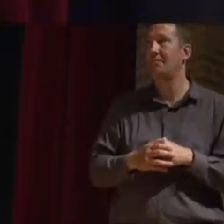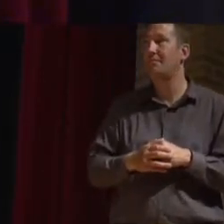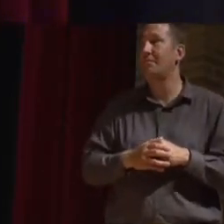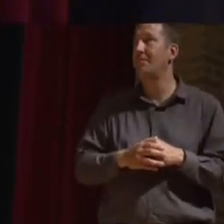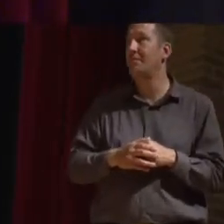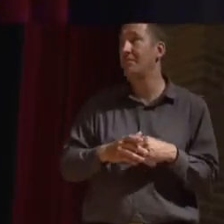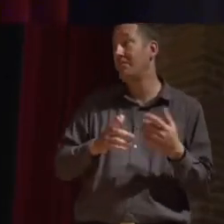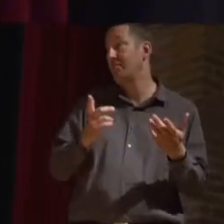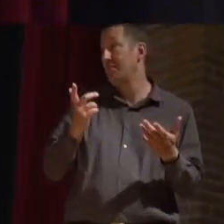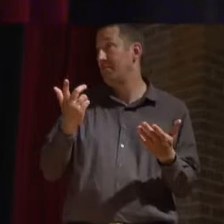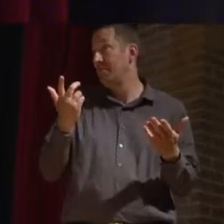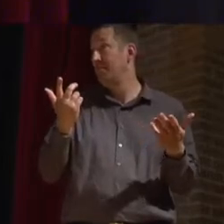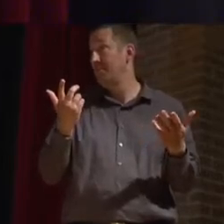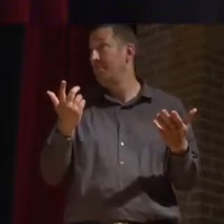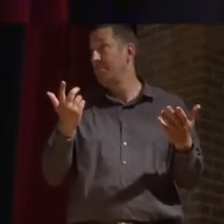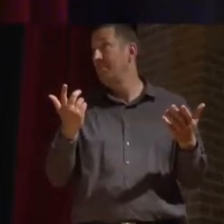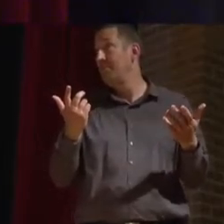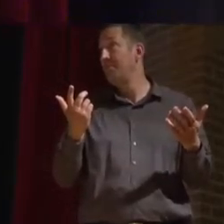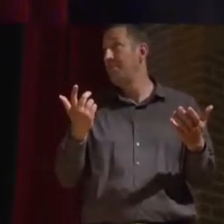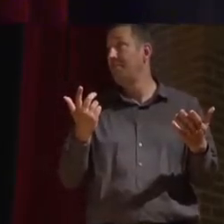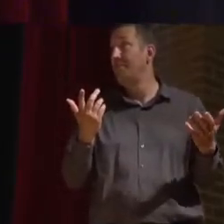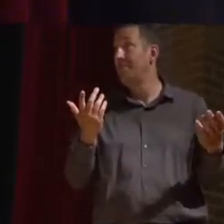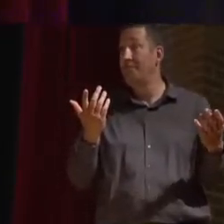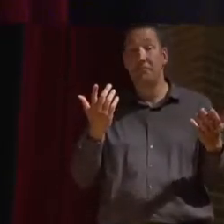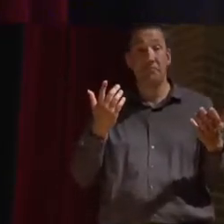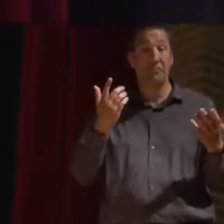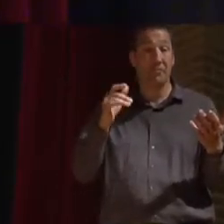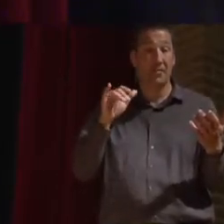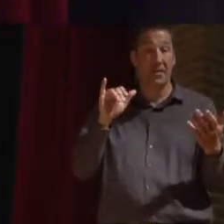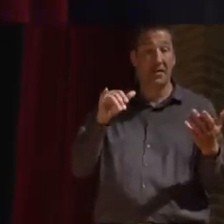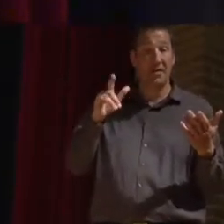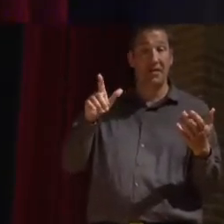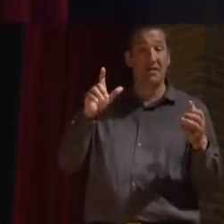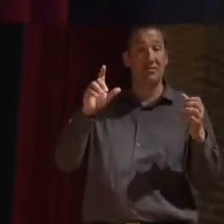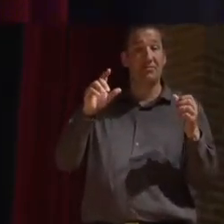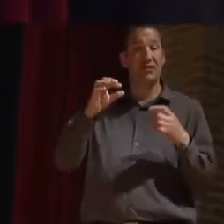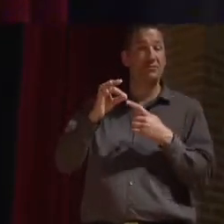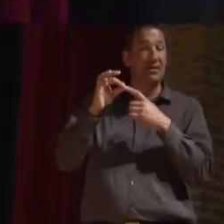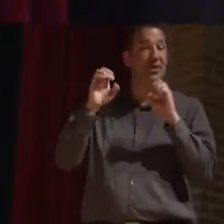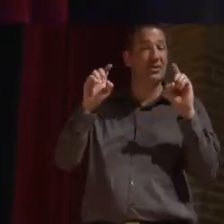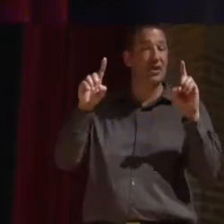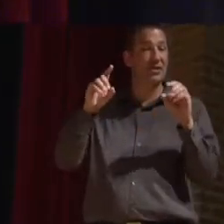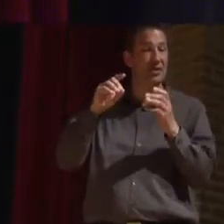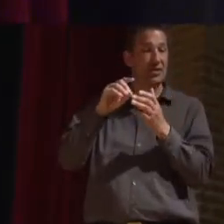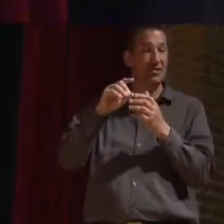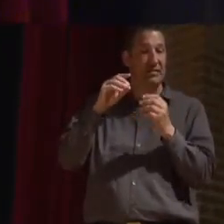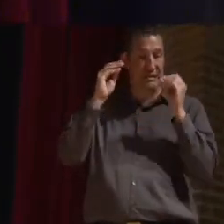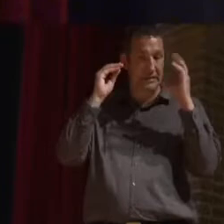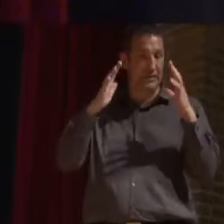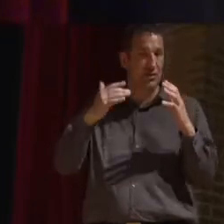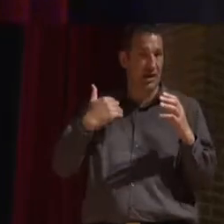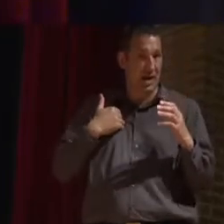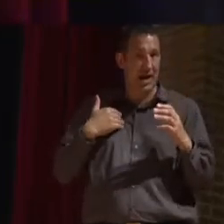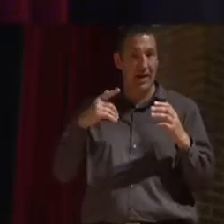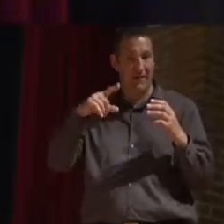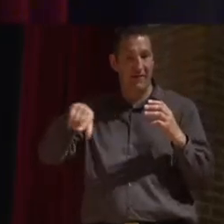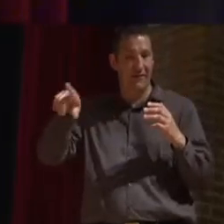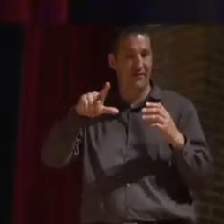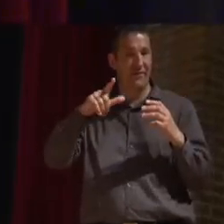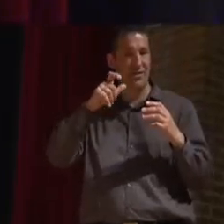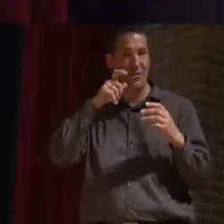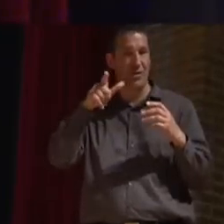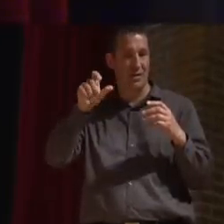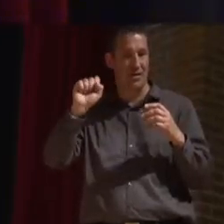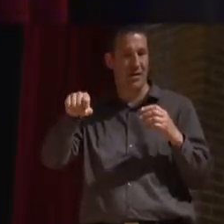And that might even be something that, you know, special ed teachers have their case managers for a certain number of kids. They kind of oversee that